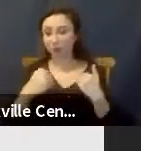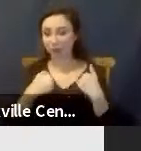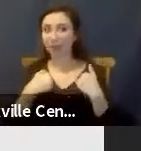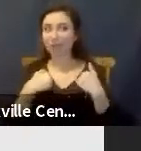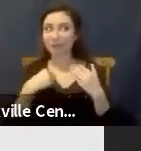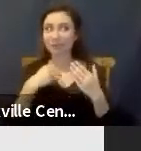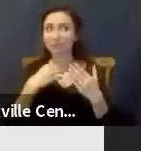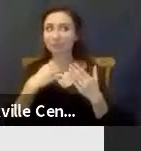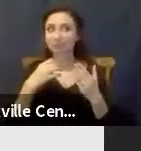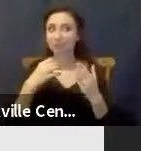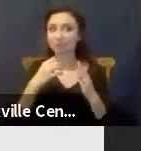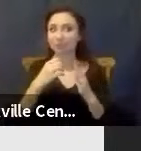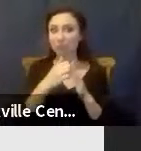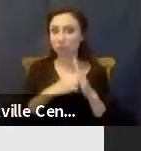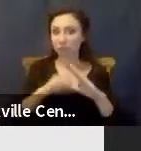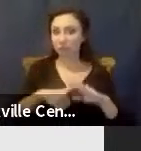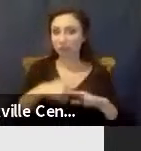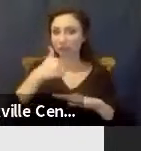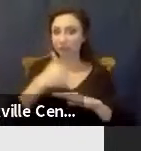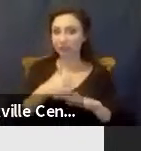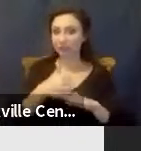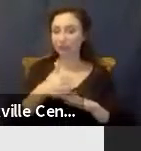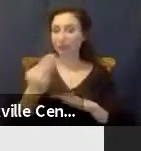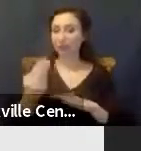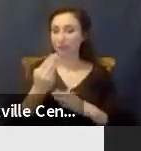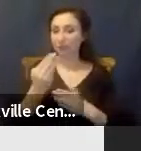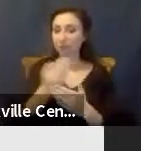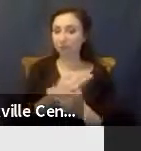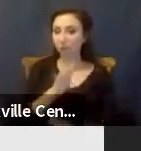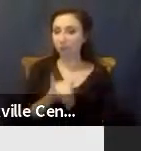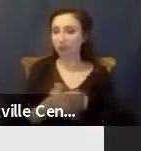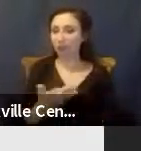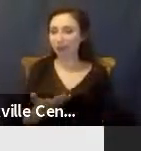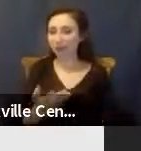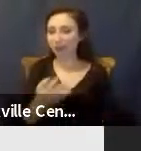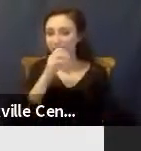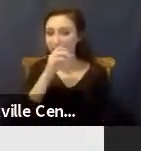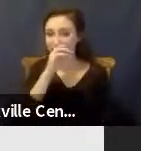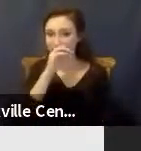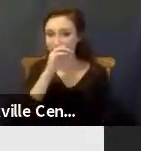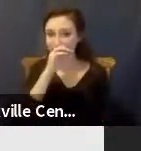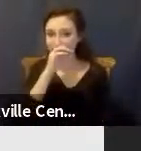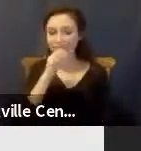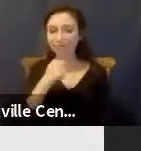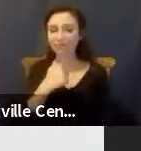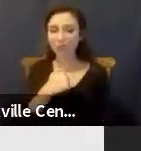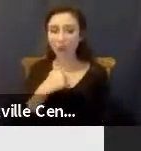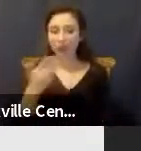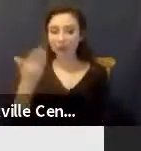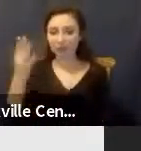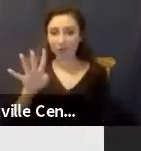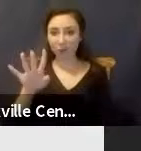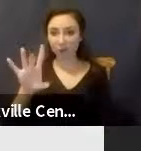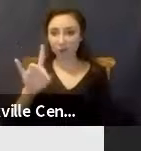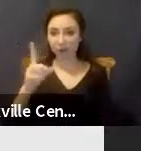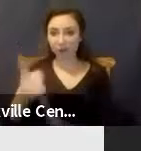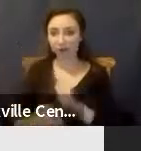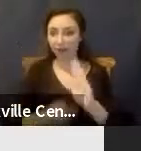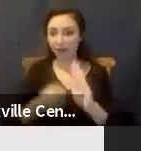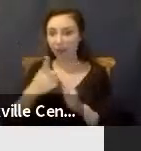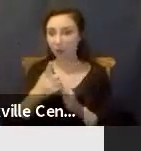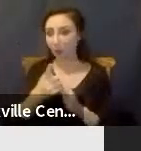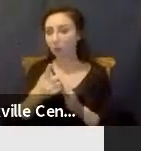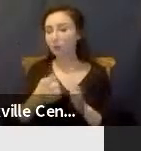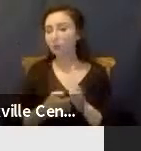which might not make a lot of sense. So I'd suggest a 48-hour requirement for the publication